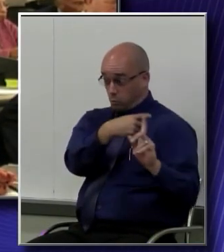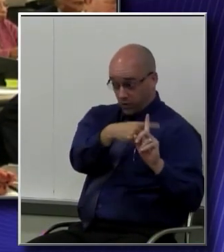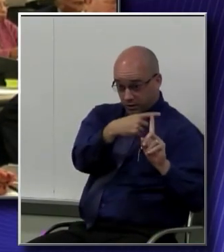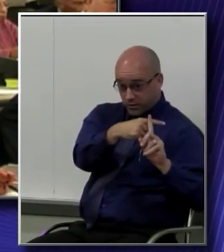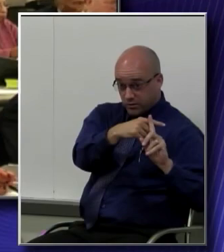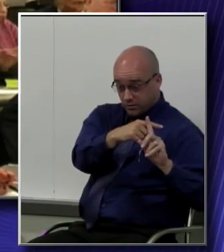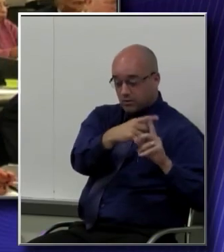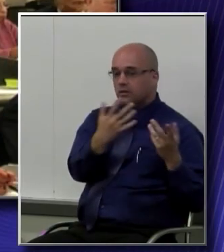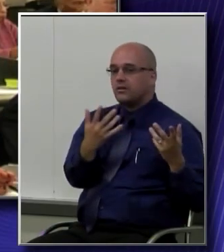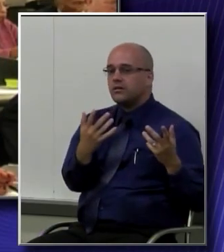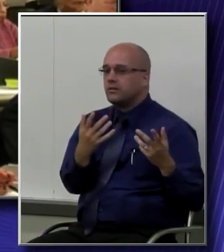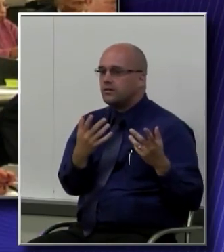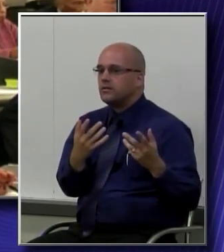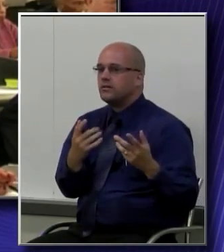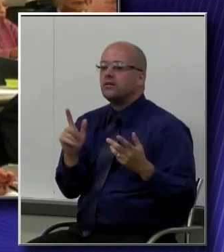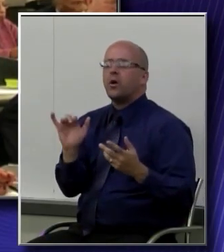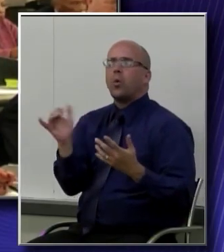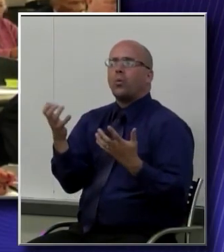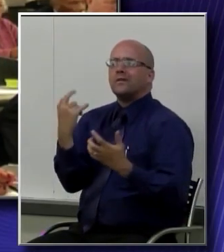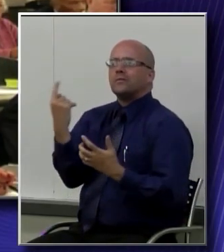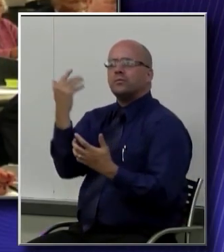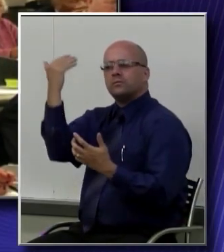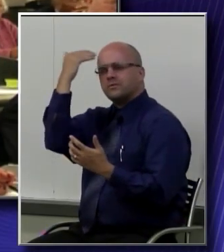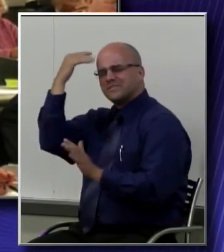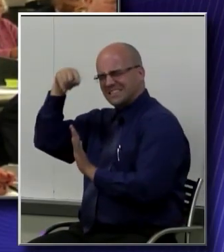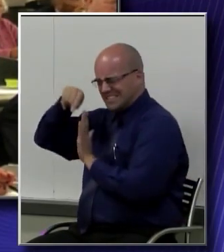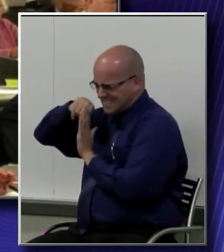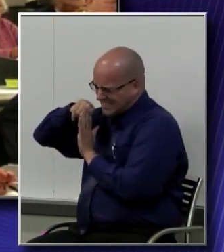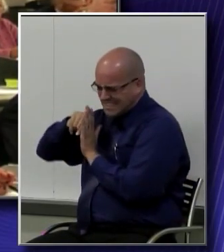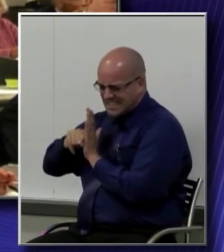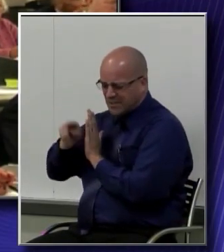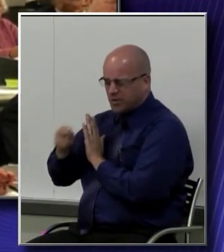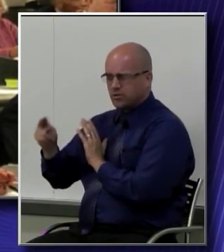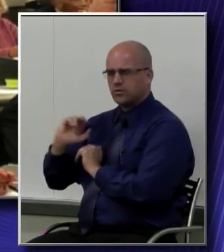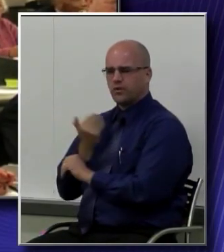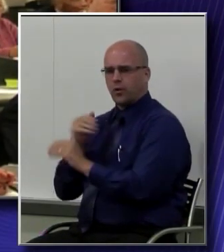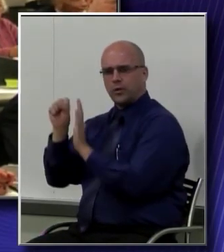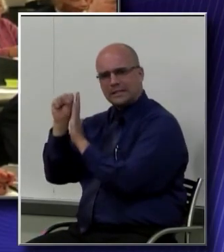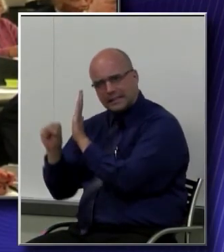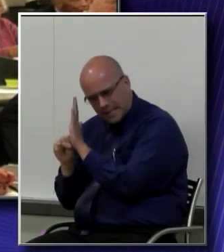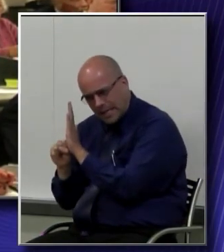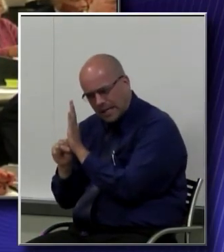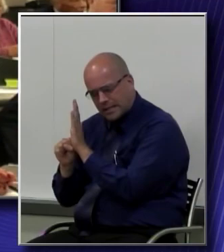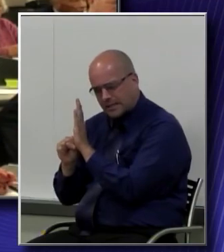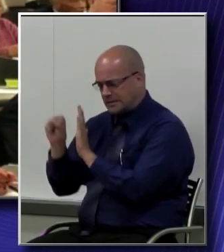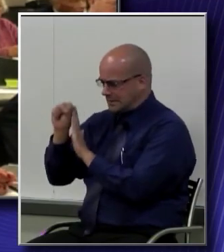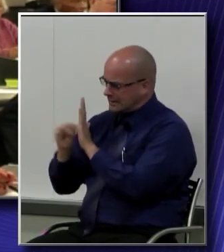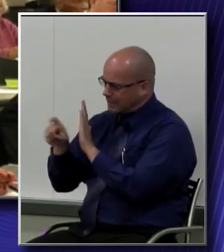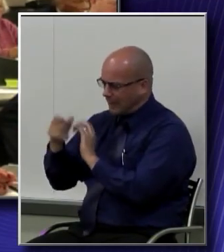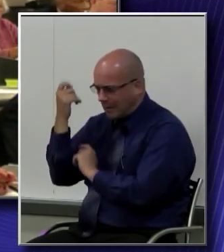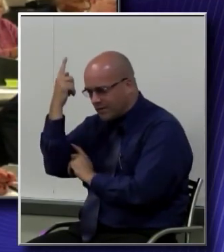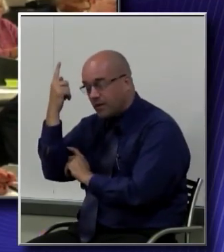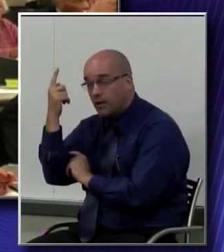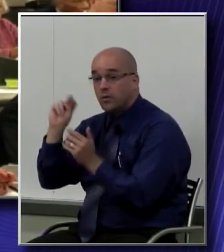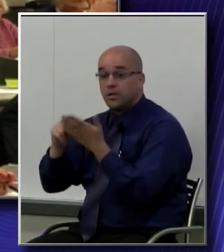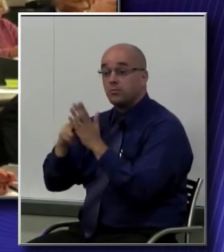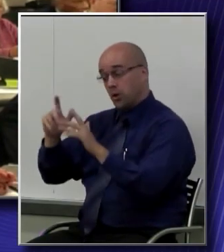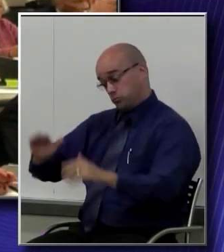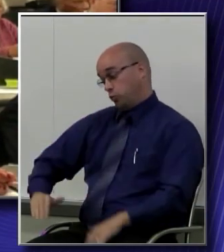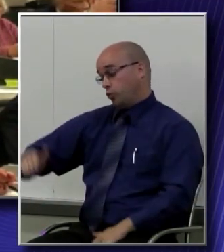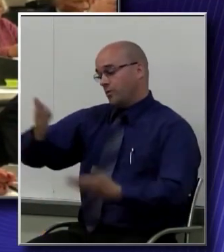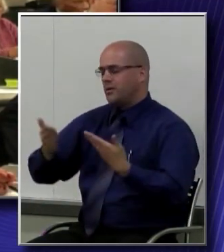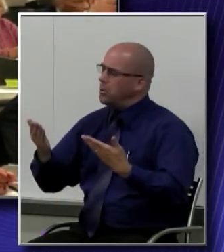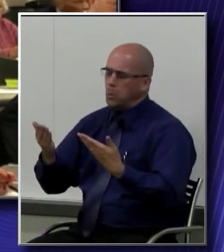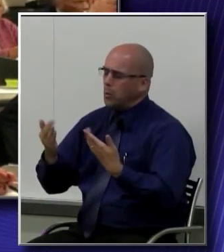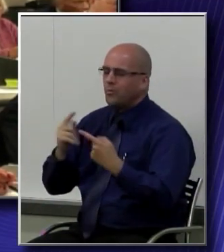knows the deep history of our state, who understands our state. They don't have to be a native, but I want them to be very